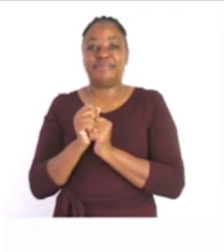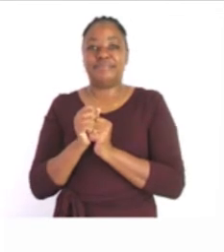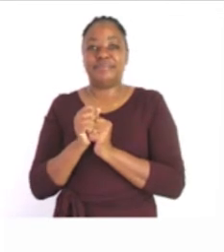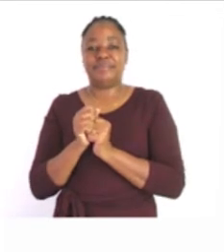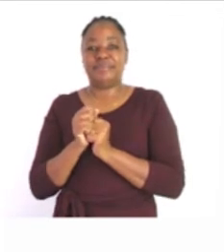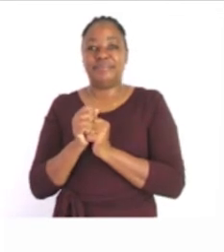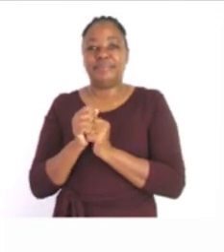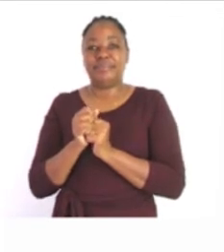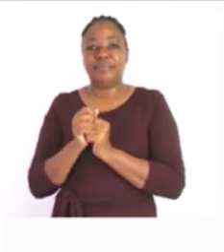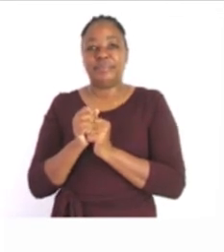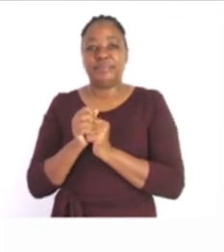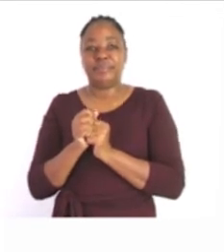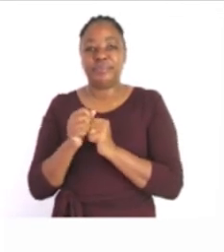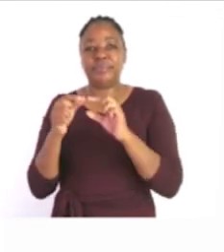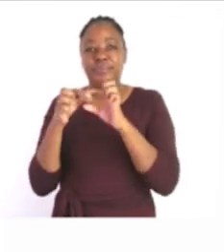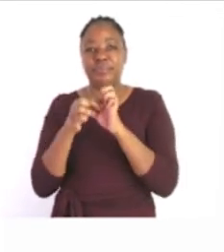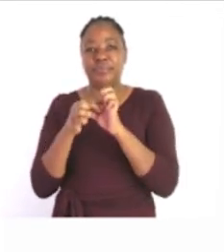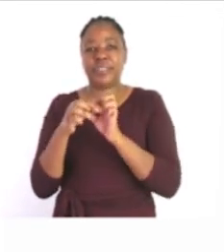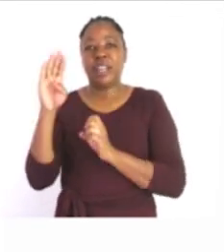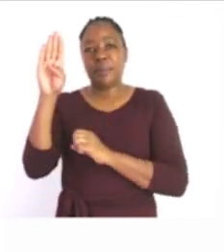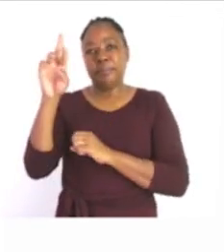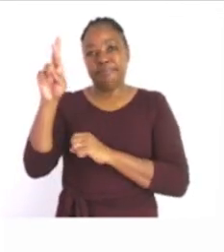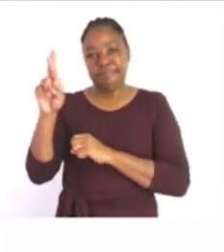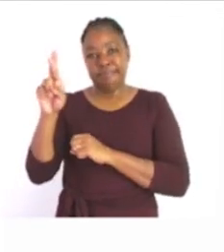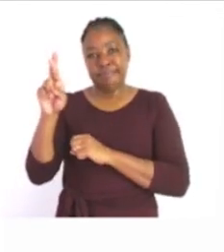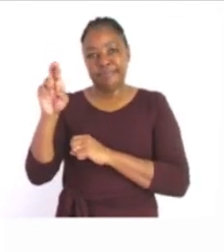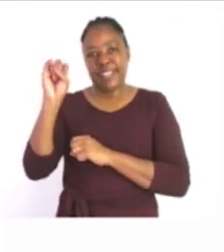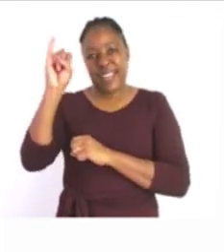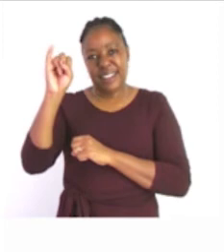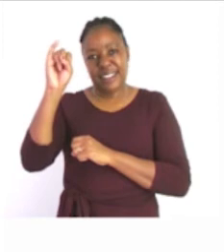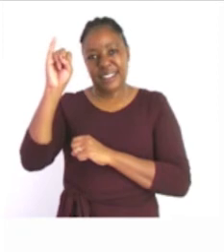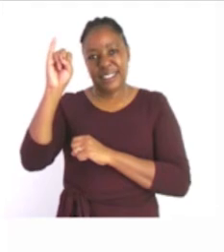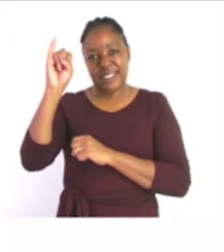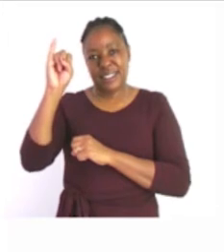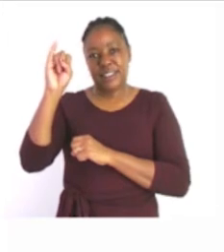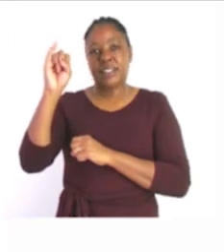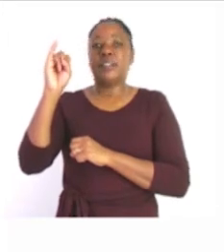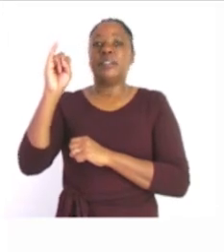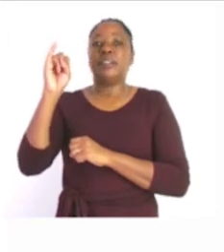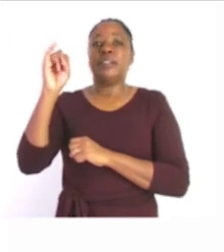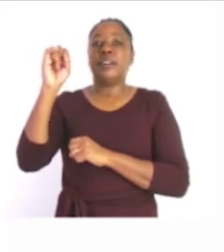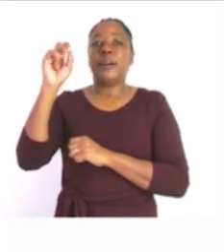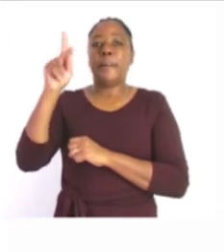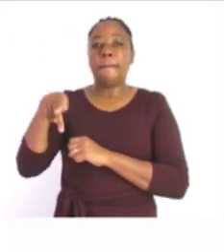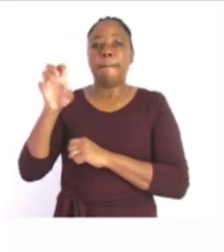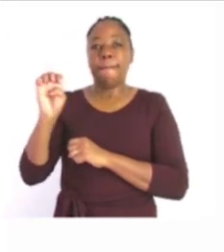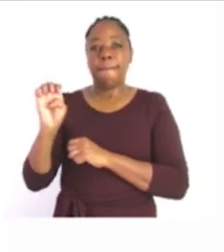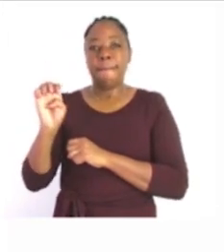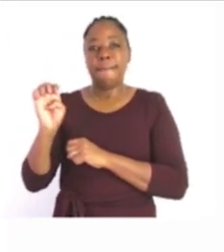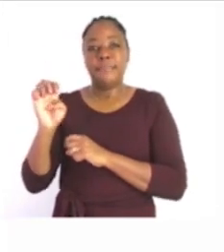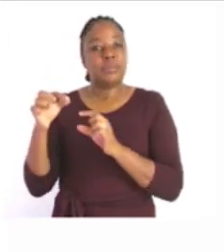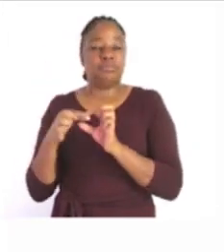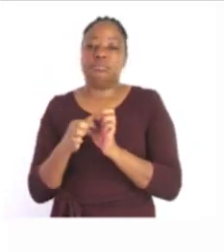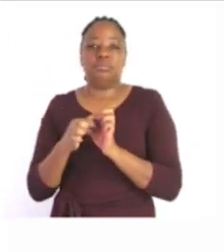more words that match with brr. There's bribe. That doesn't